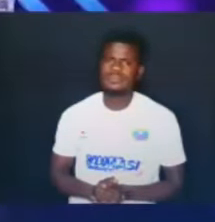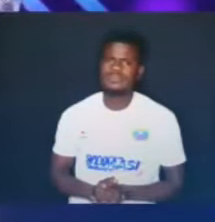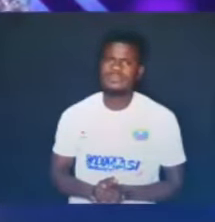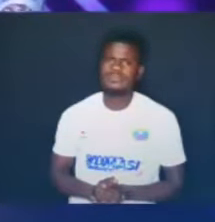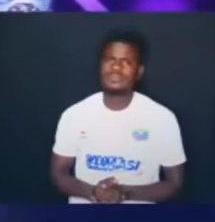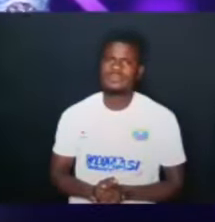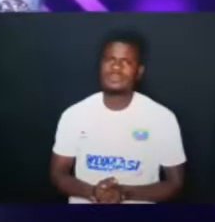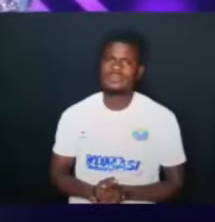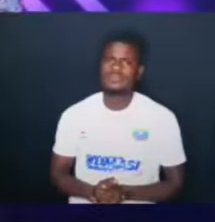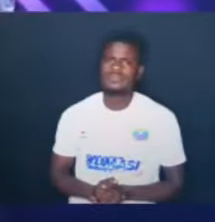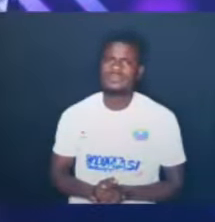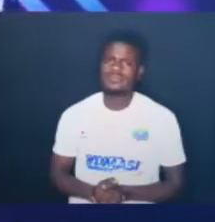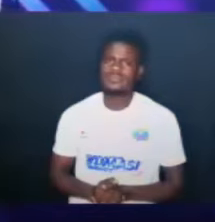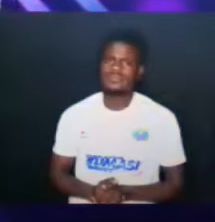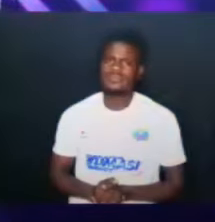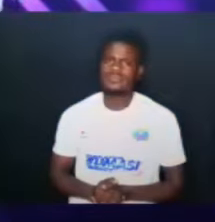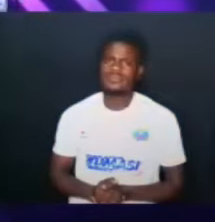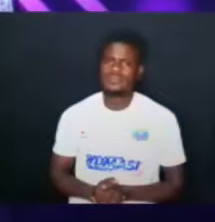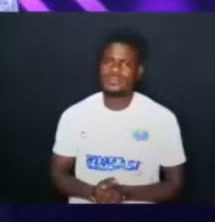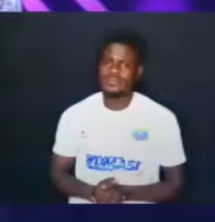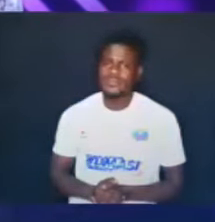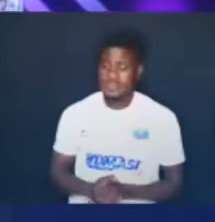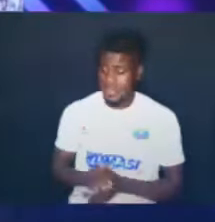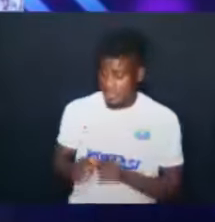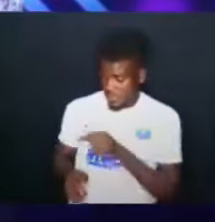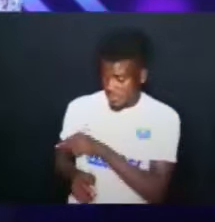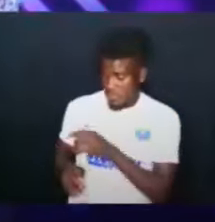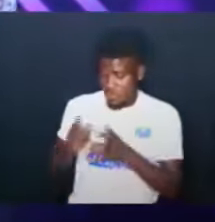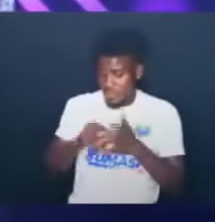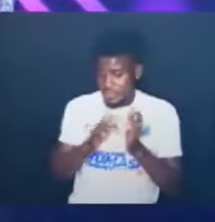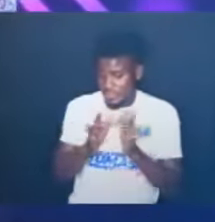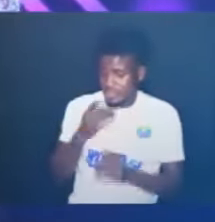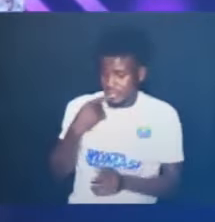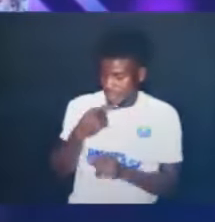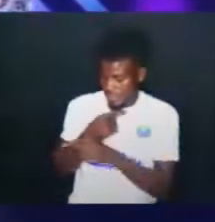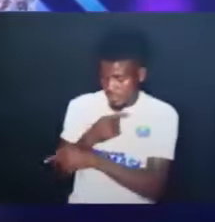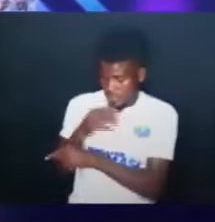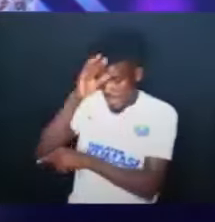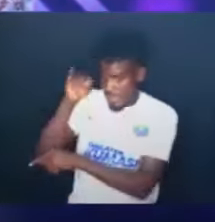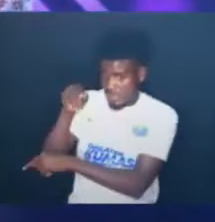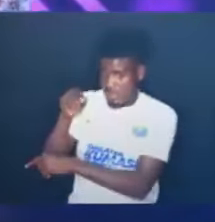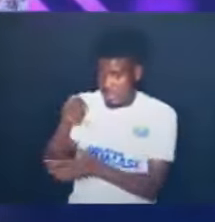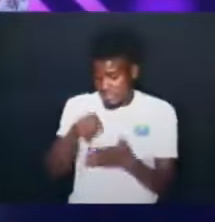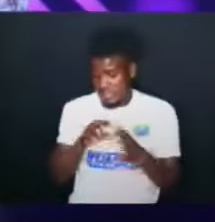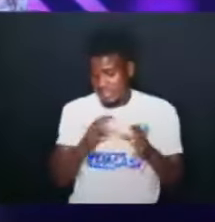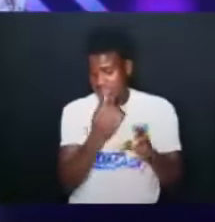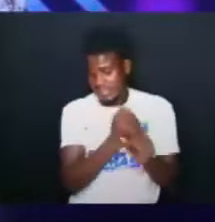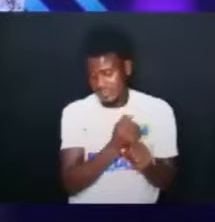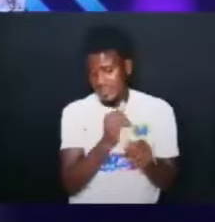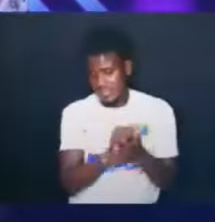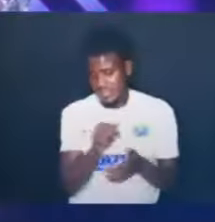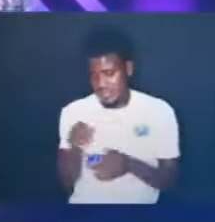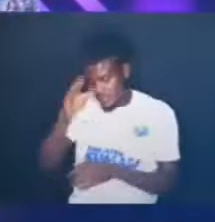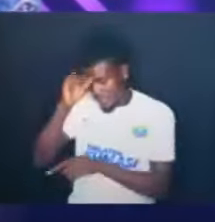nyina. This is the man, what he deduced from what Jesus said. Now, let's listen to what